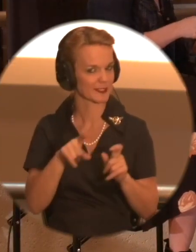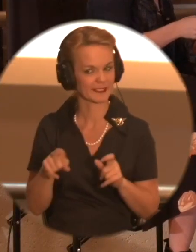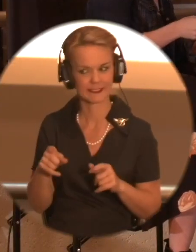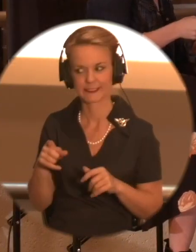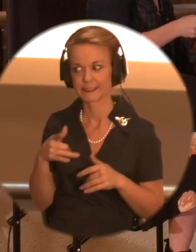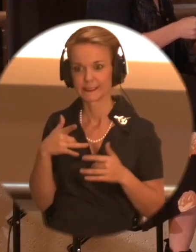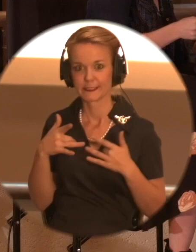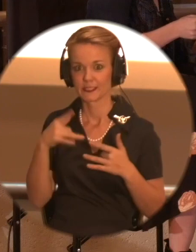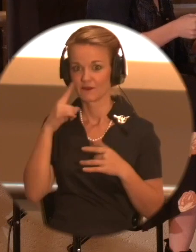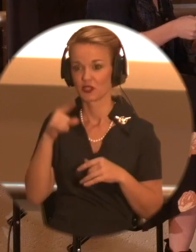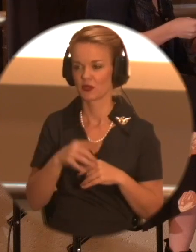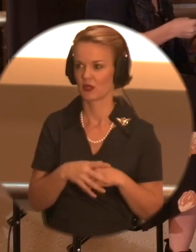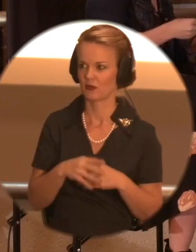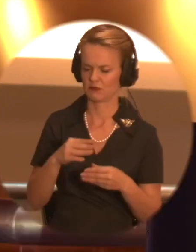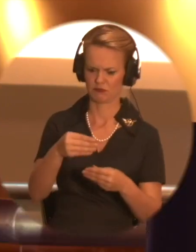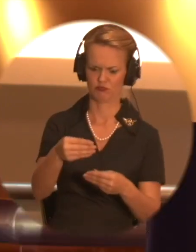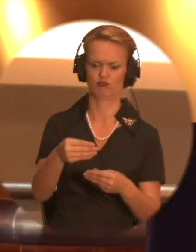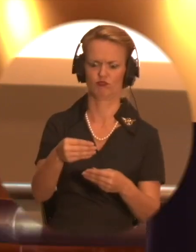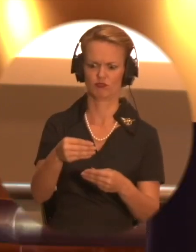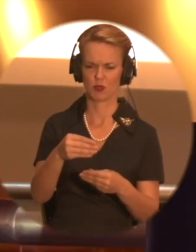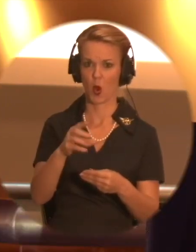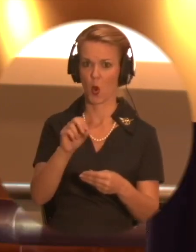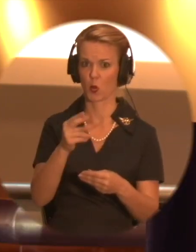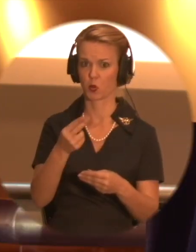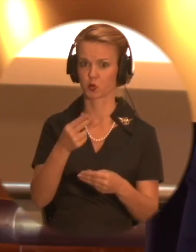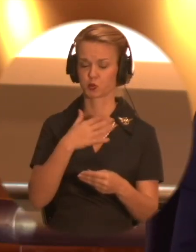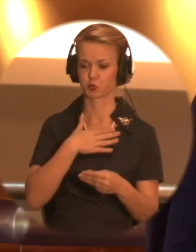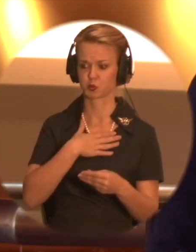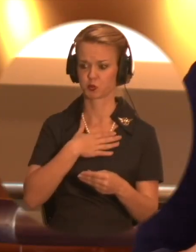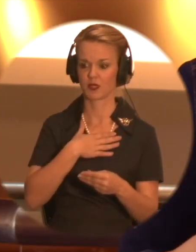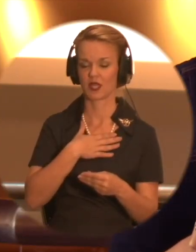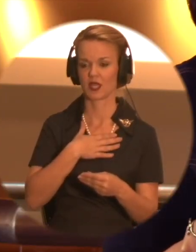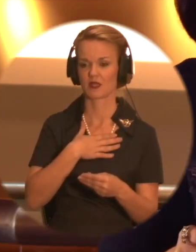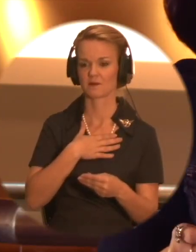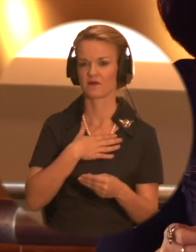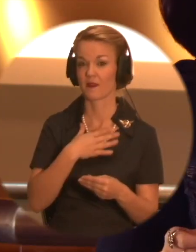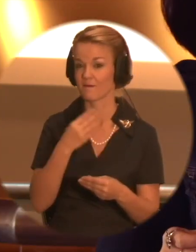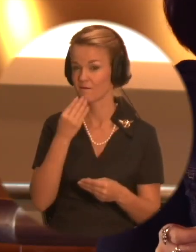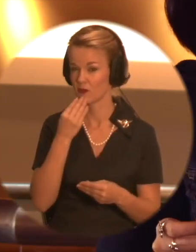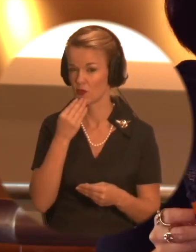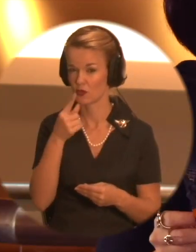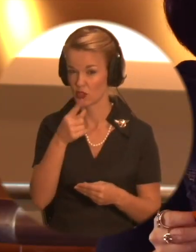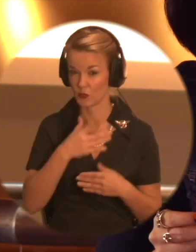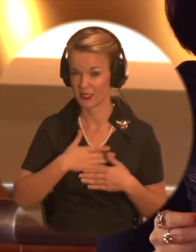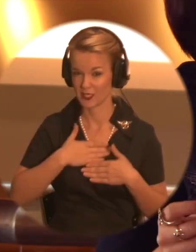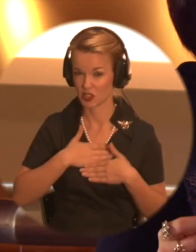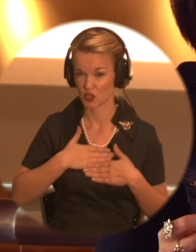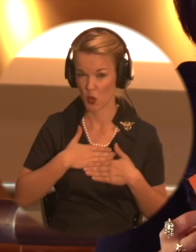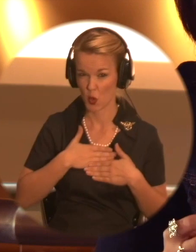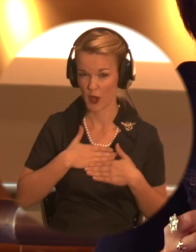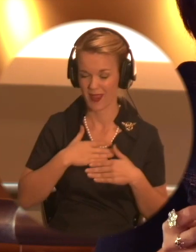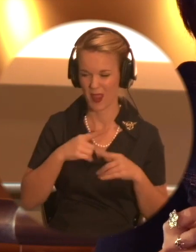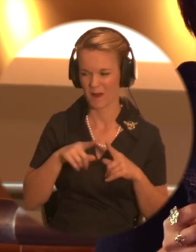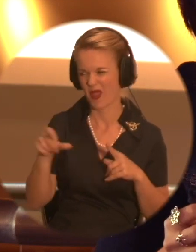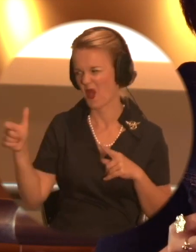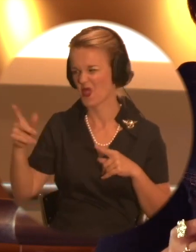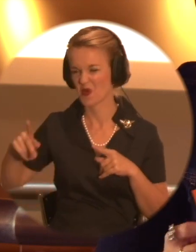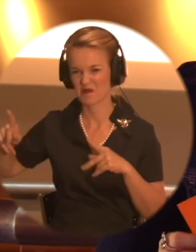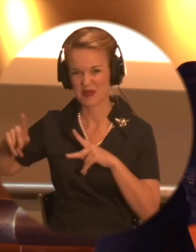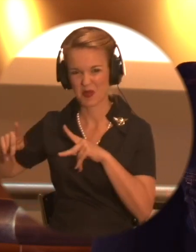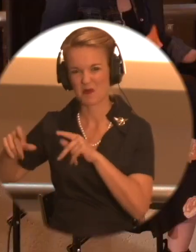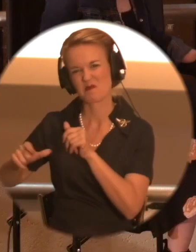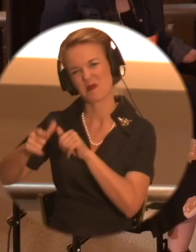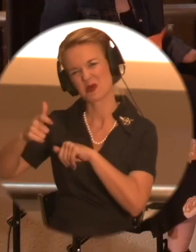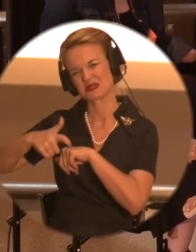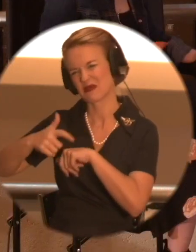very intense. Oh, okay. What is a food that you enjoy but others tend to dislike? Ooh, a